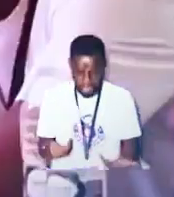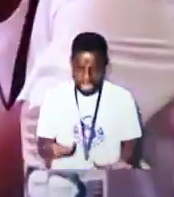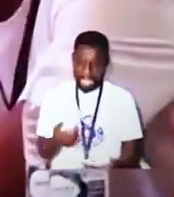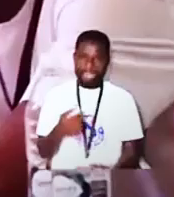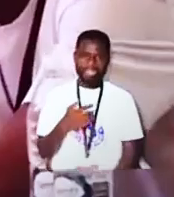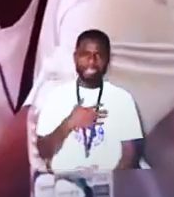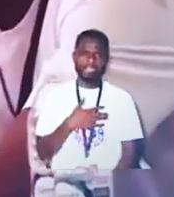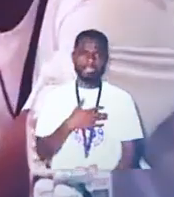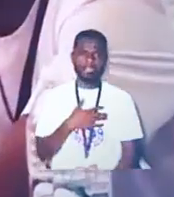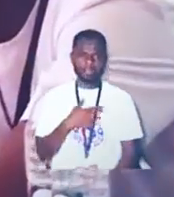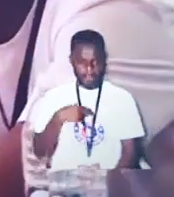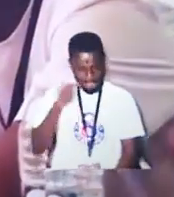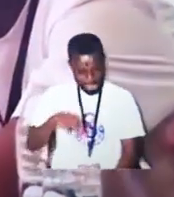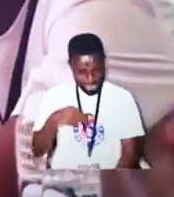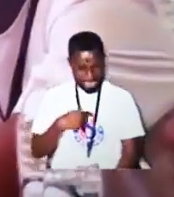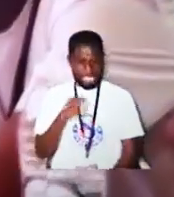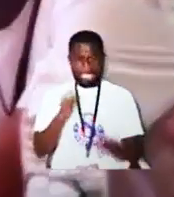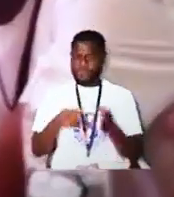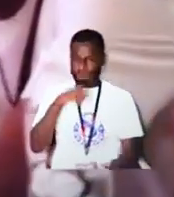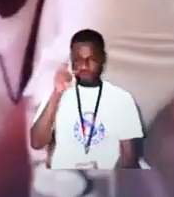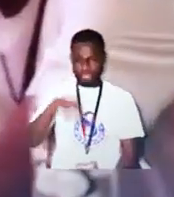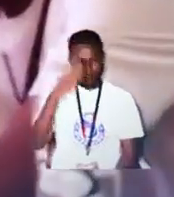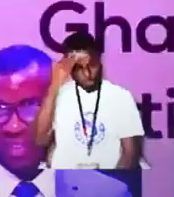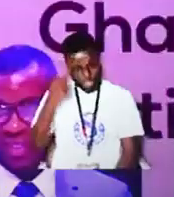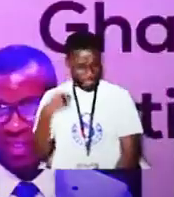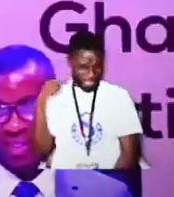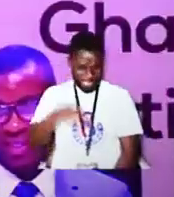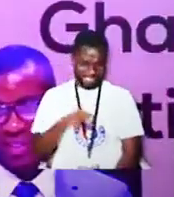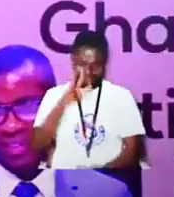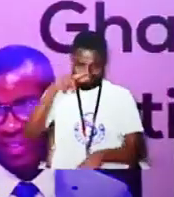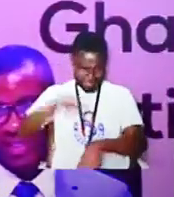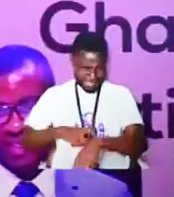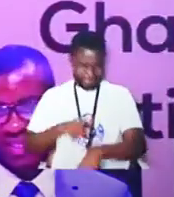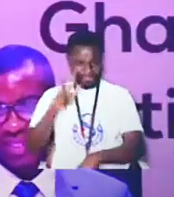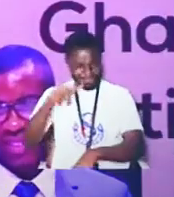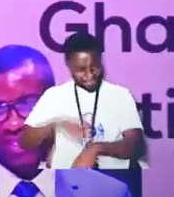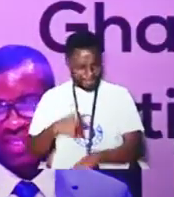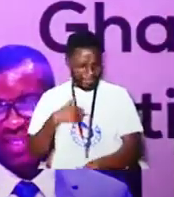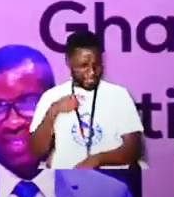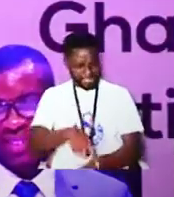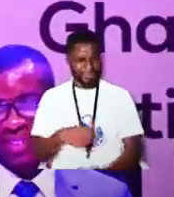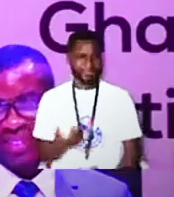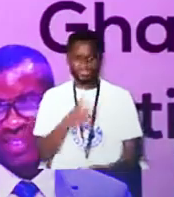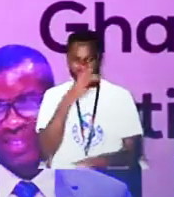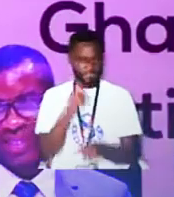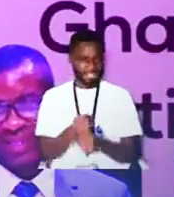I couldn't answer. "But I've been coming here 3 consecutive days."